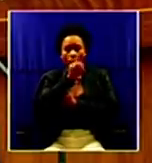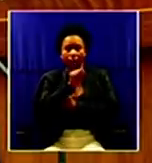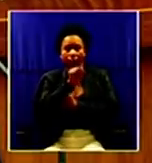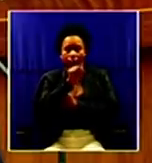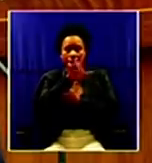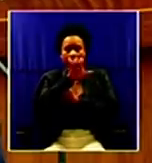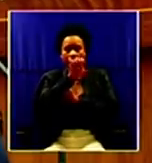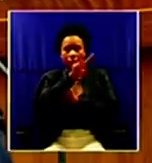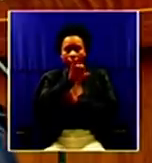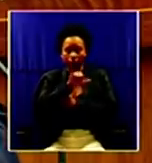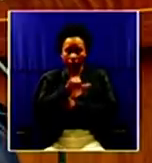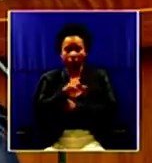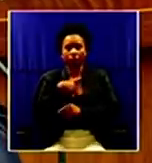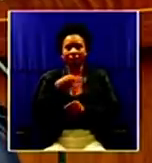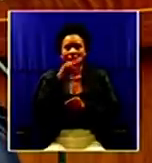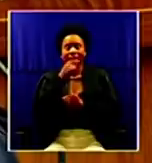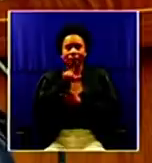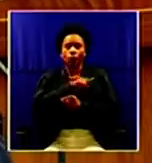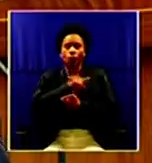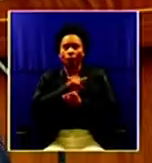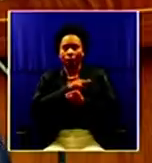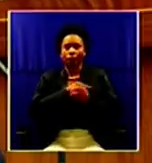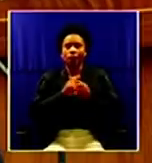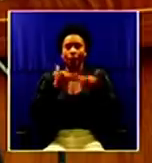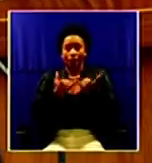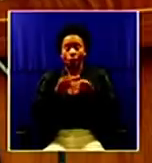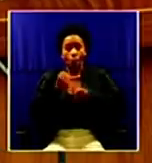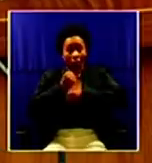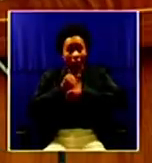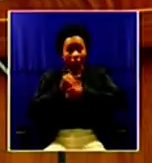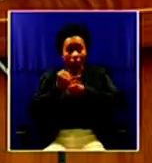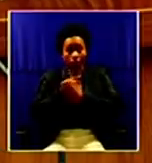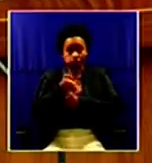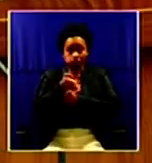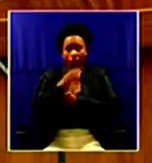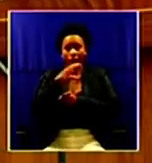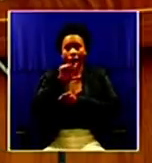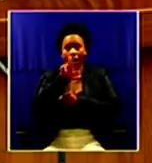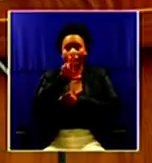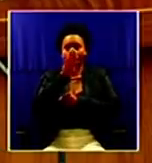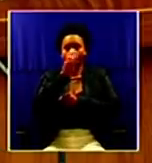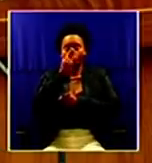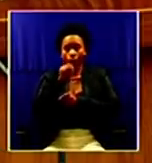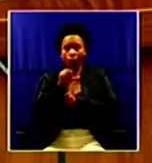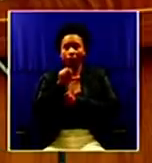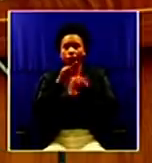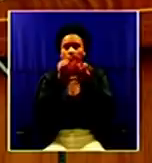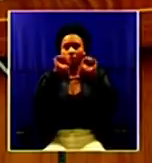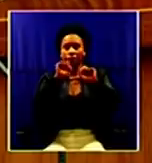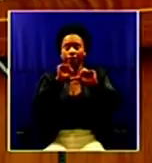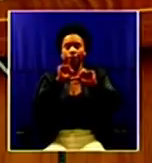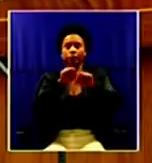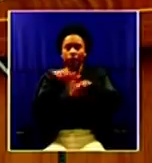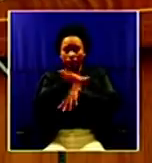we're moving towards a carbon-free environment, and we have recently established the presidential